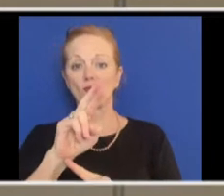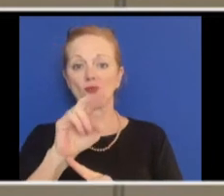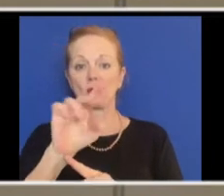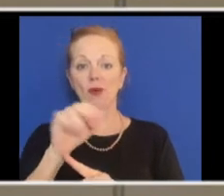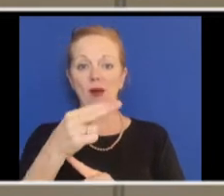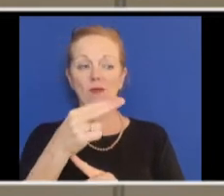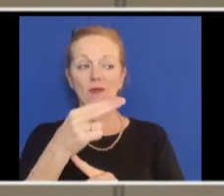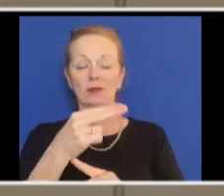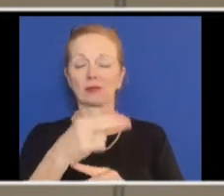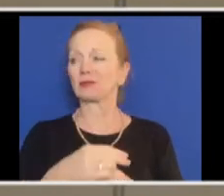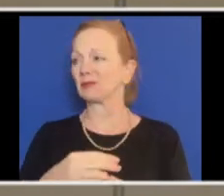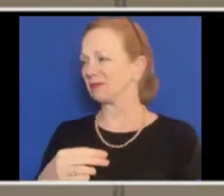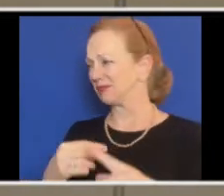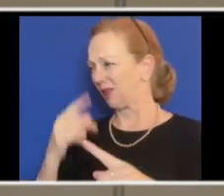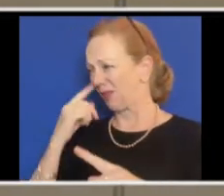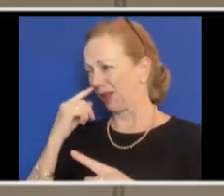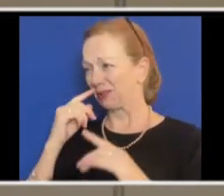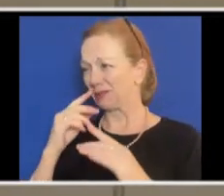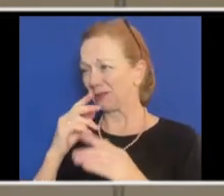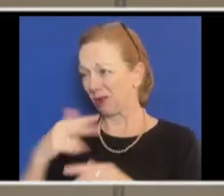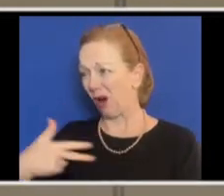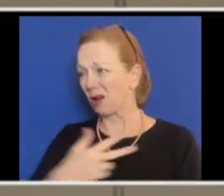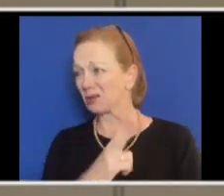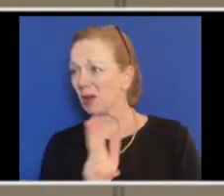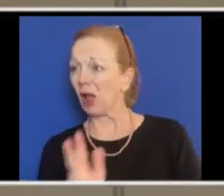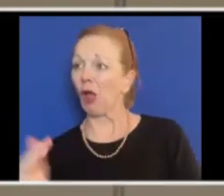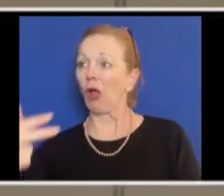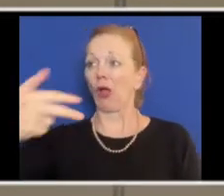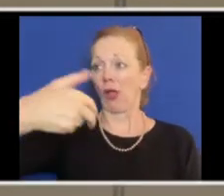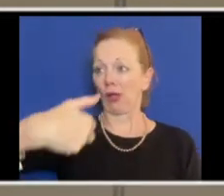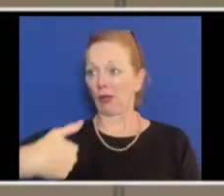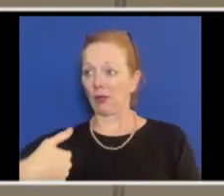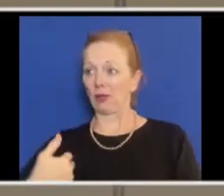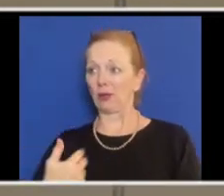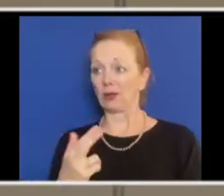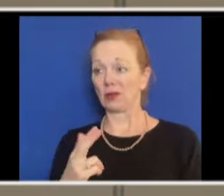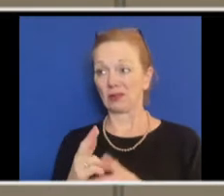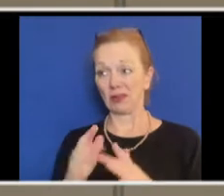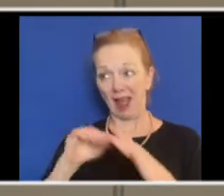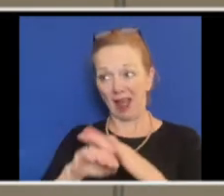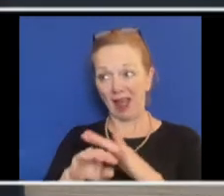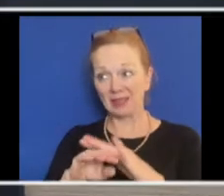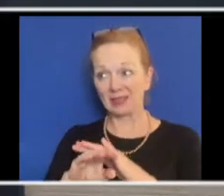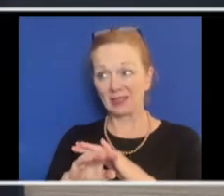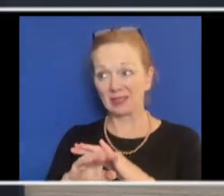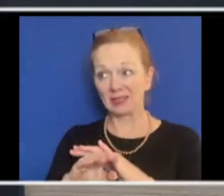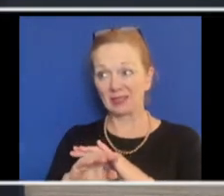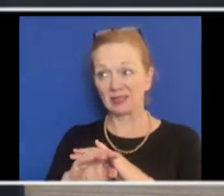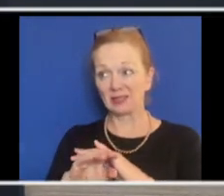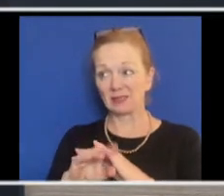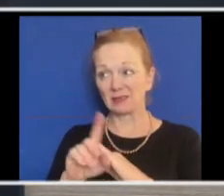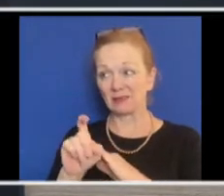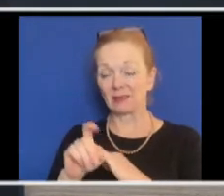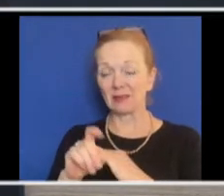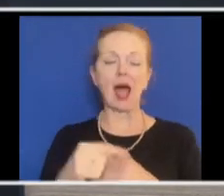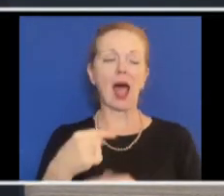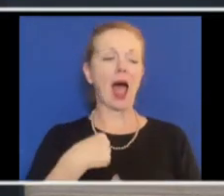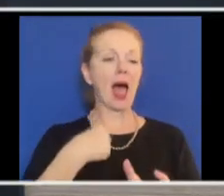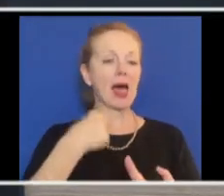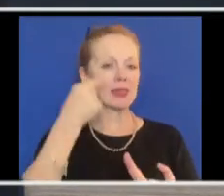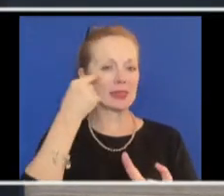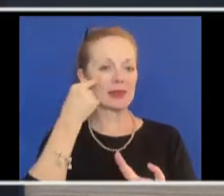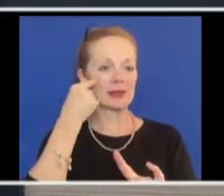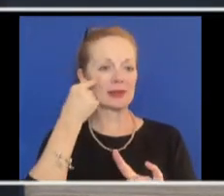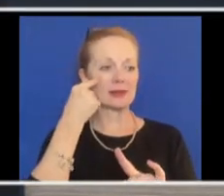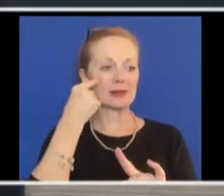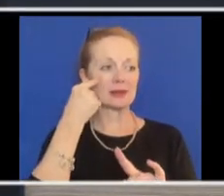will make u-turns around that try to around that median going outbound on Randolph to try to access I think that would be um on